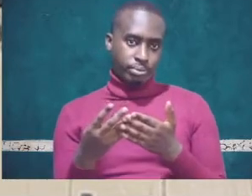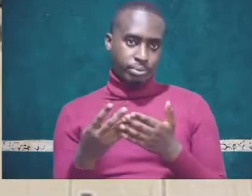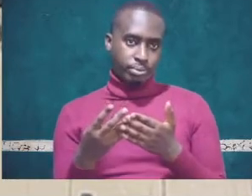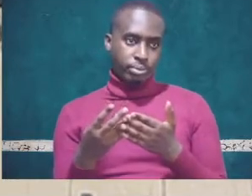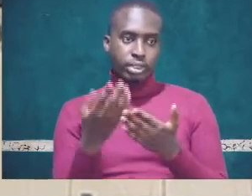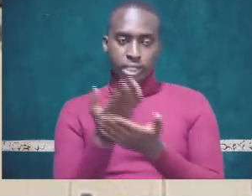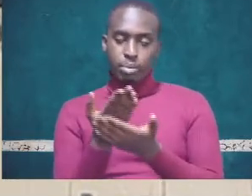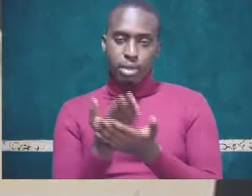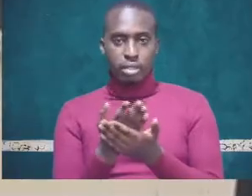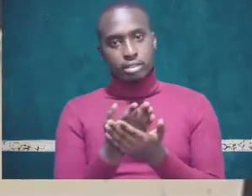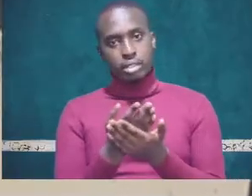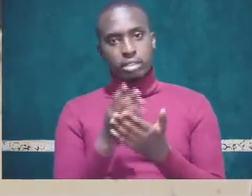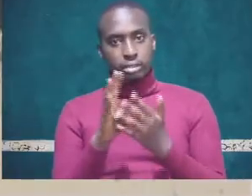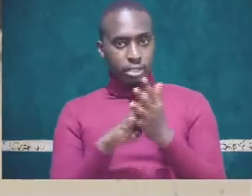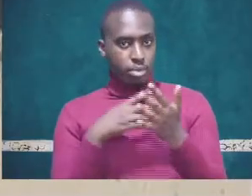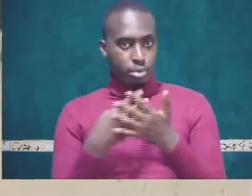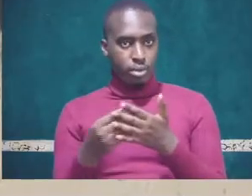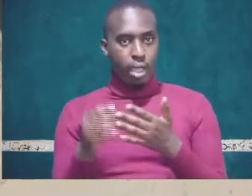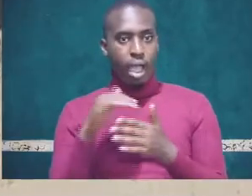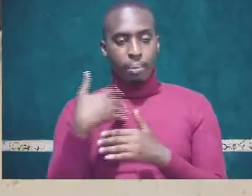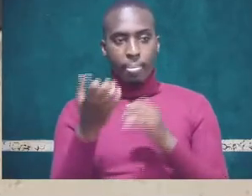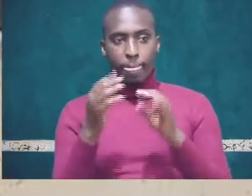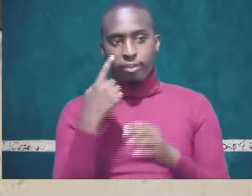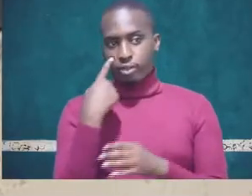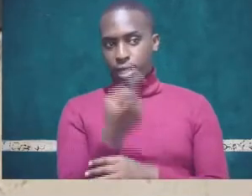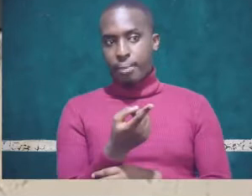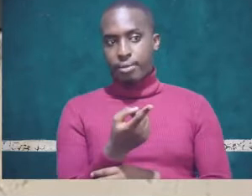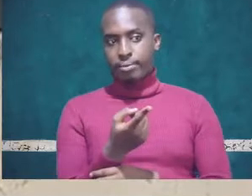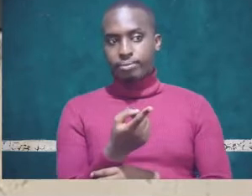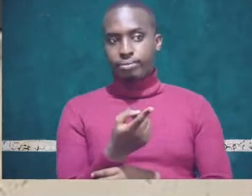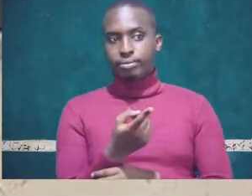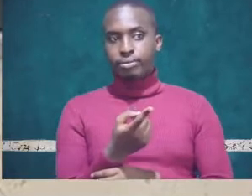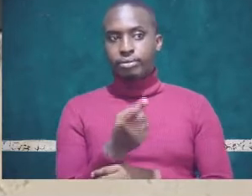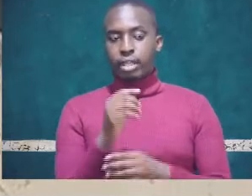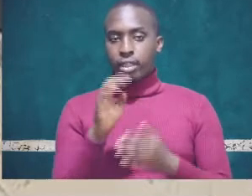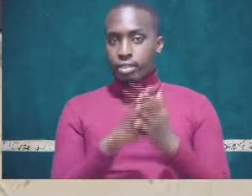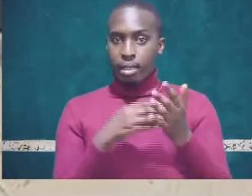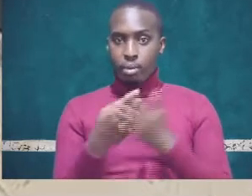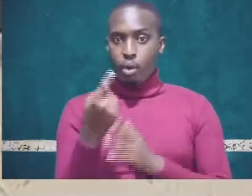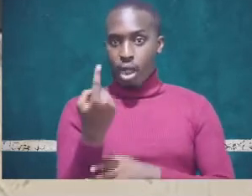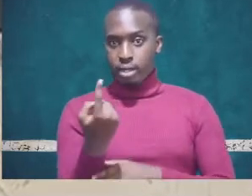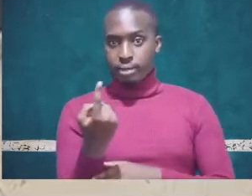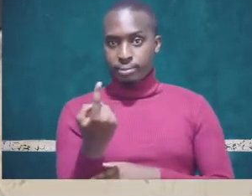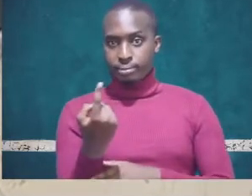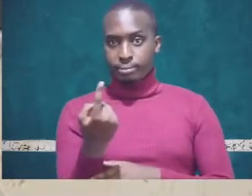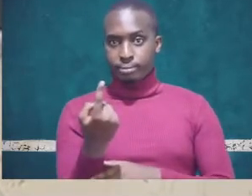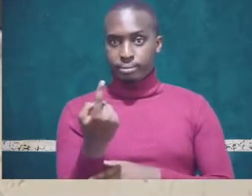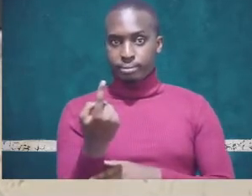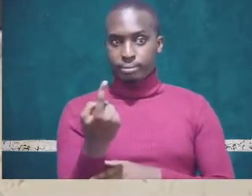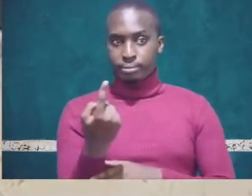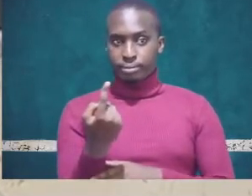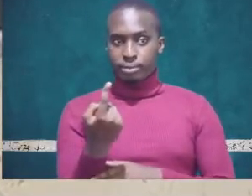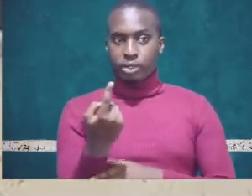schedules, or demand schedules. Now, if you look at schedule number 1, or this table number 1,